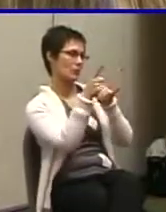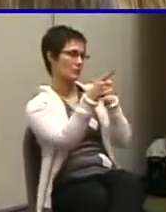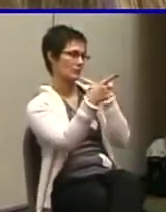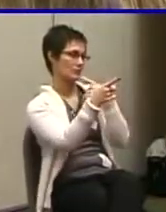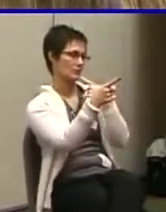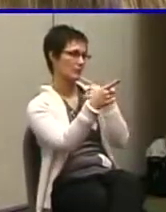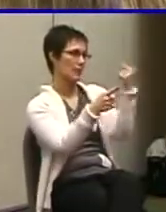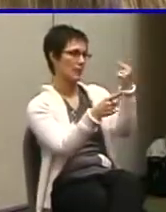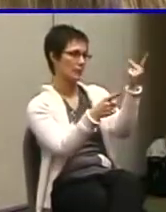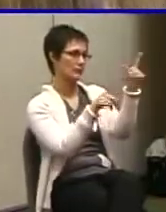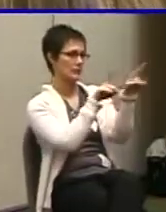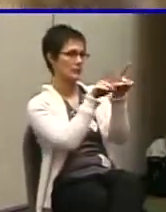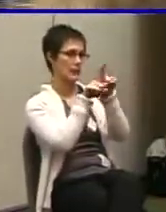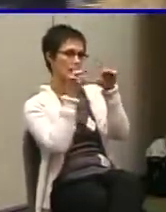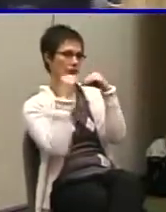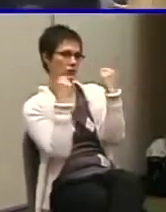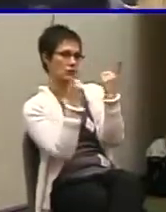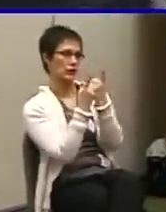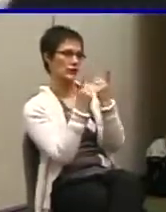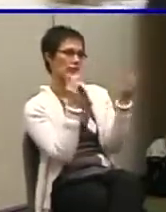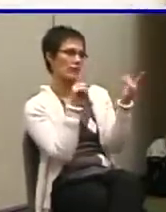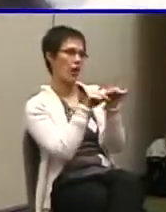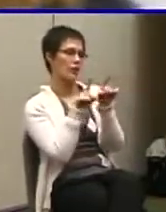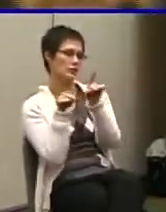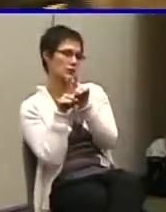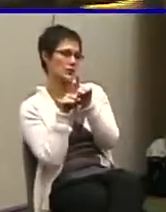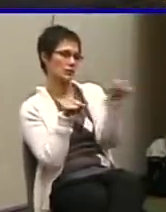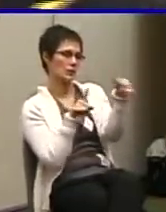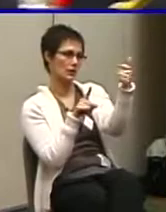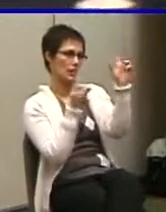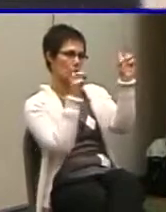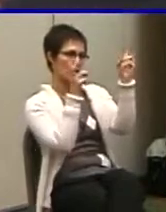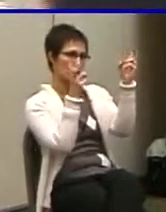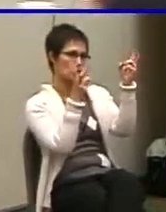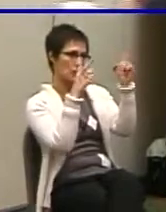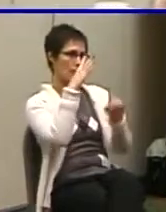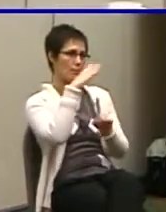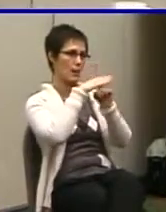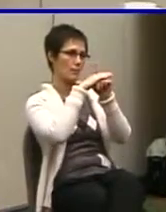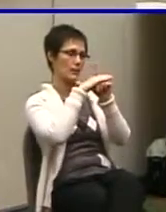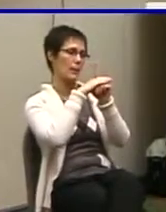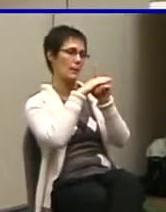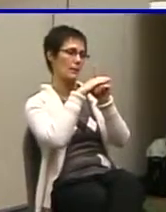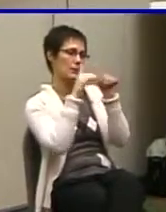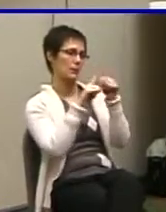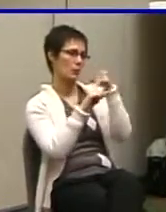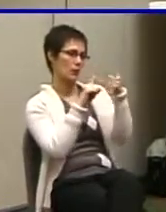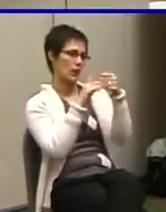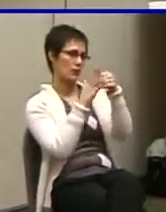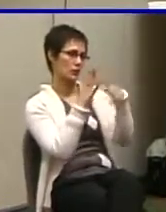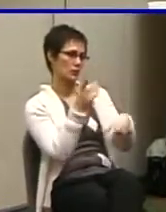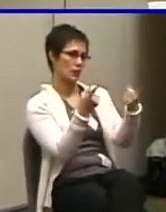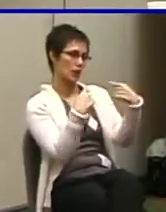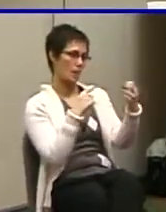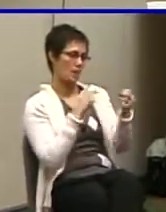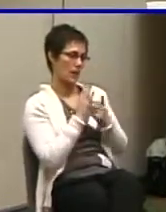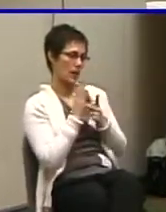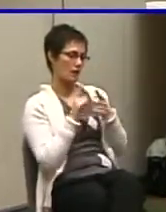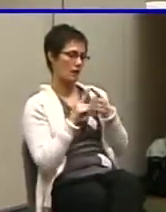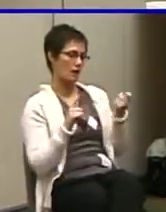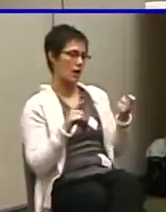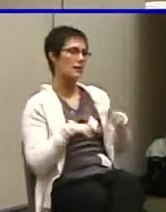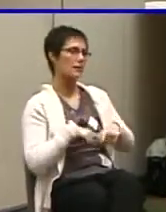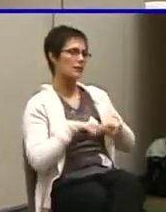she and I are in the same district. And I also, another issue that comes up is when a student comes back from